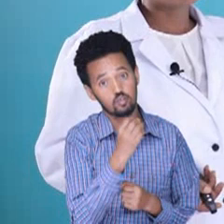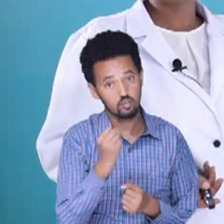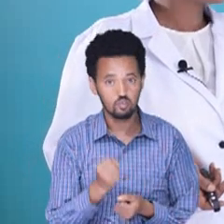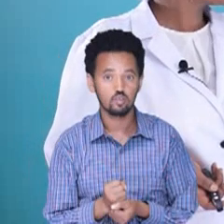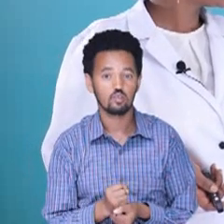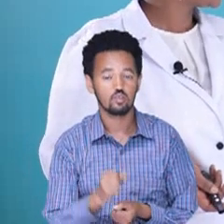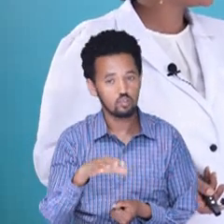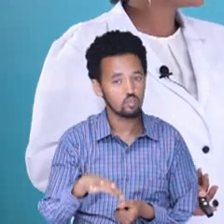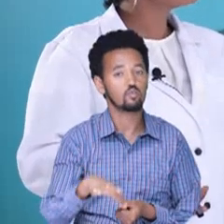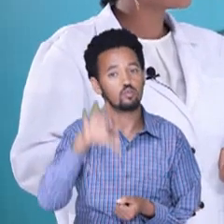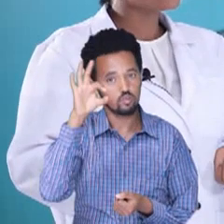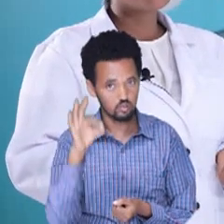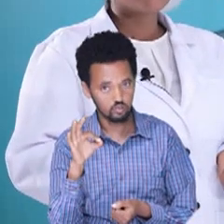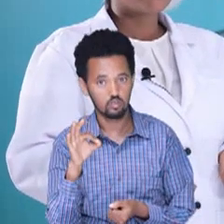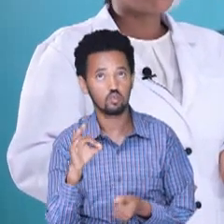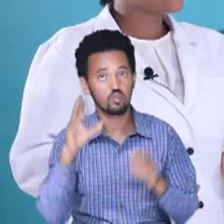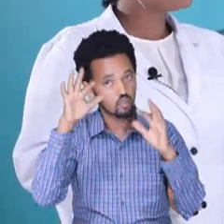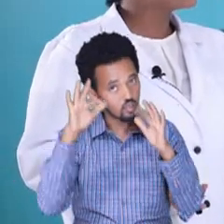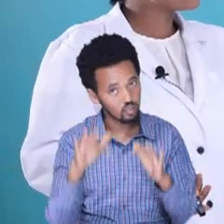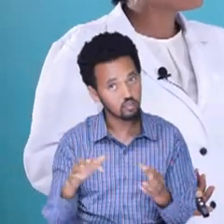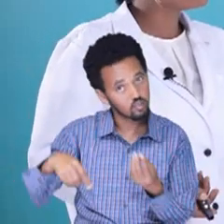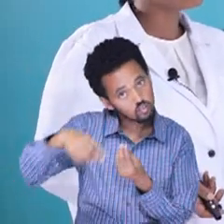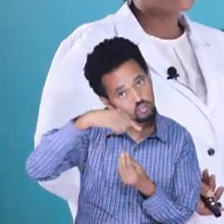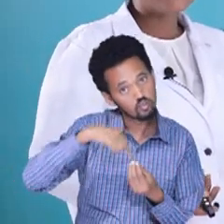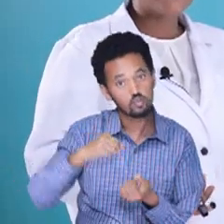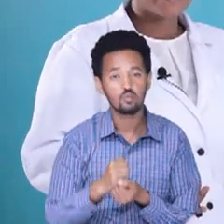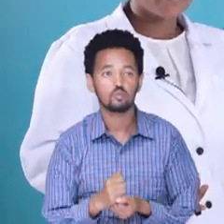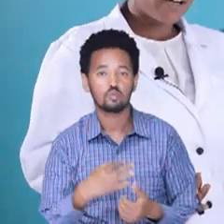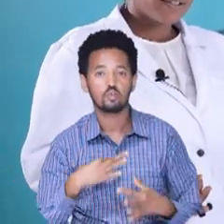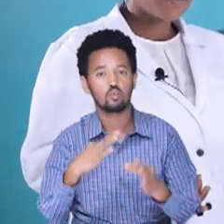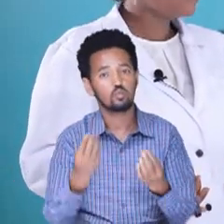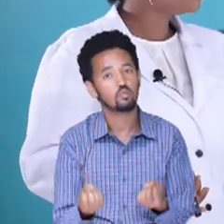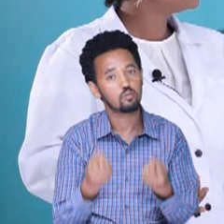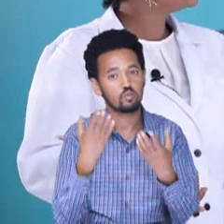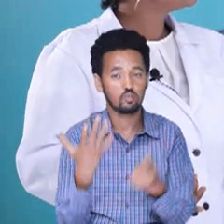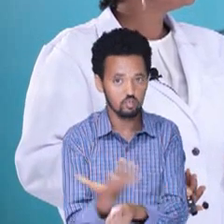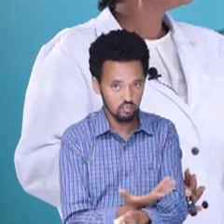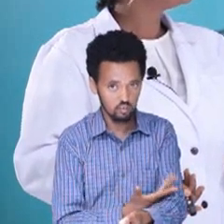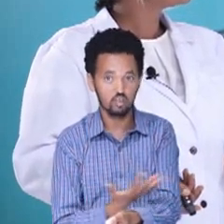It is found close to the rainforest and made up of many trees and grasses.